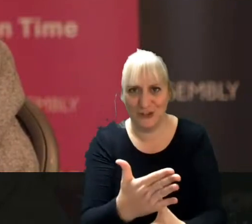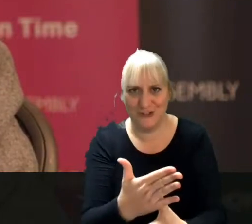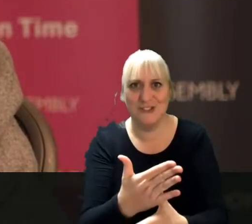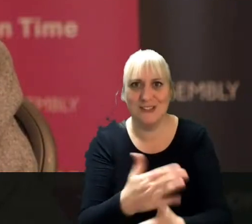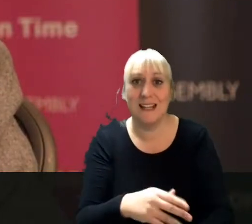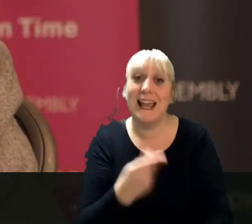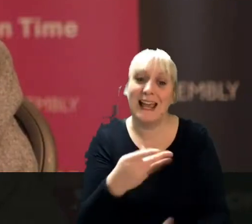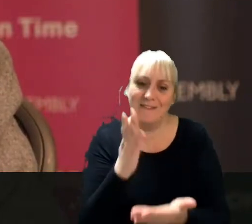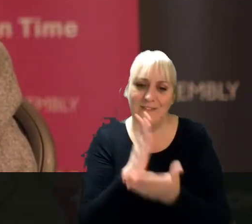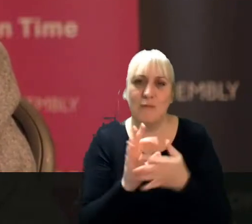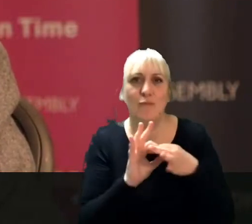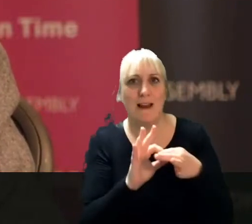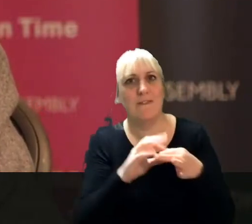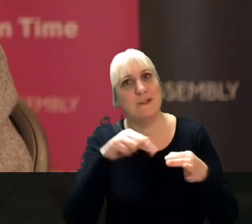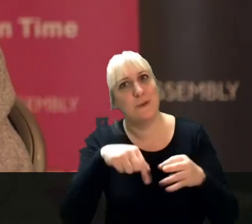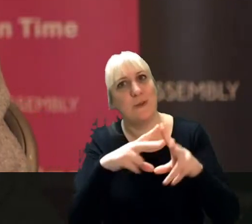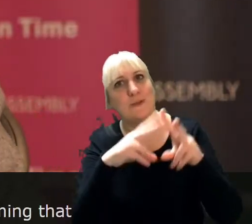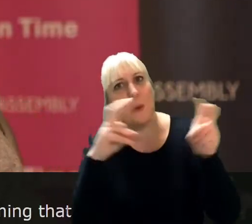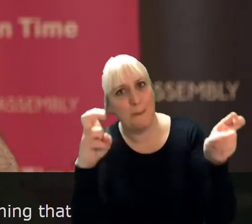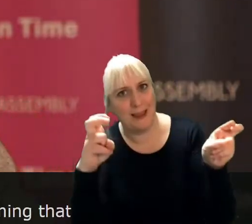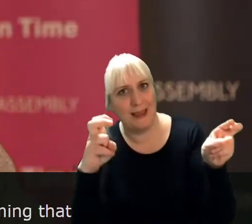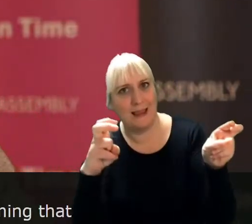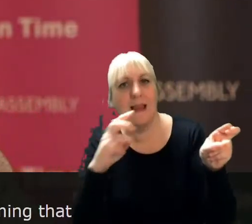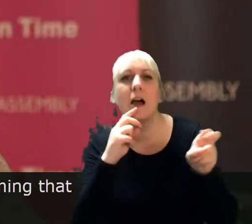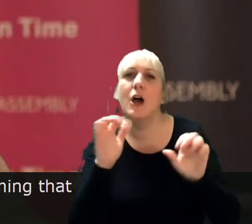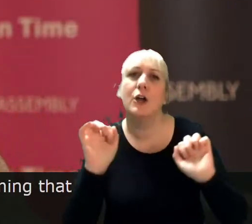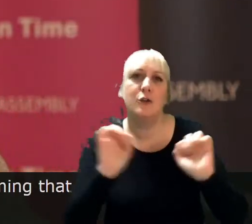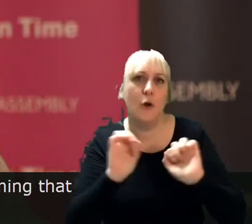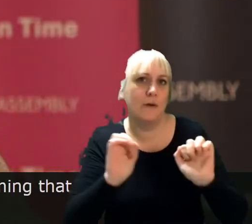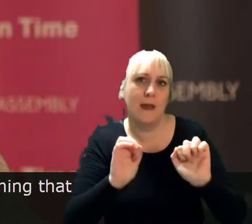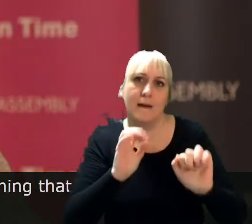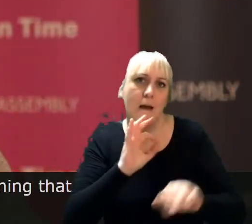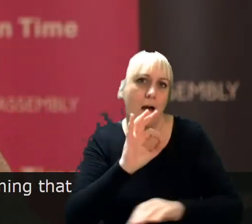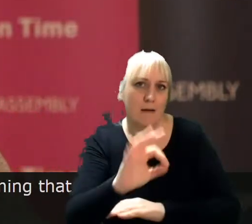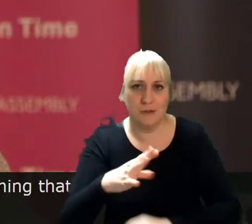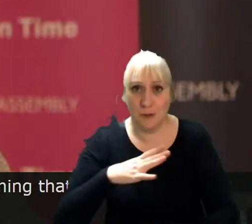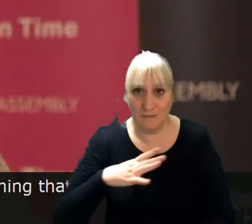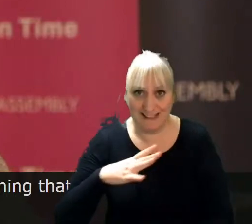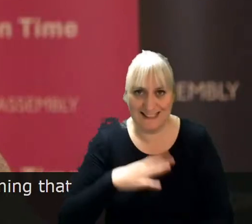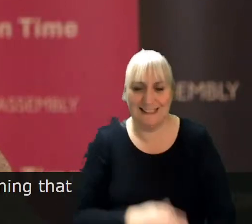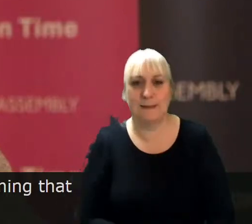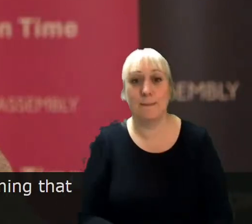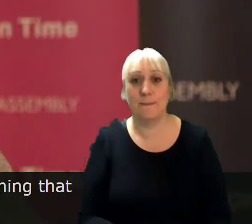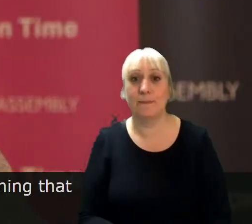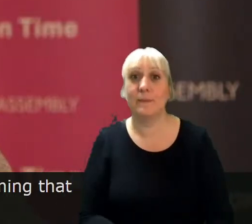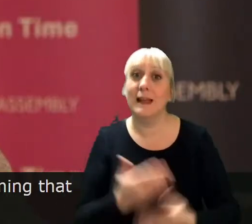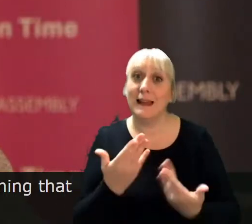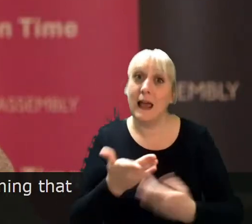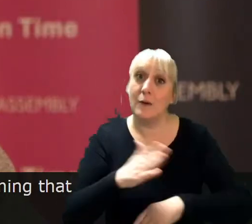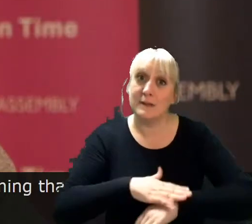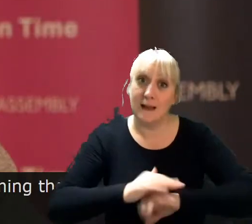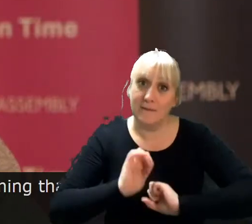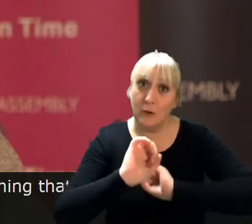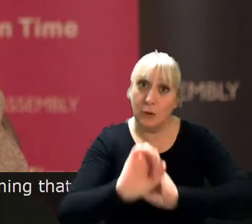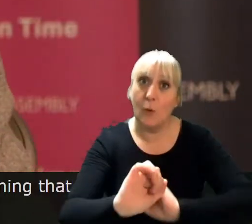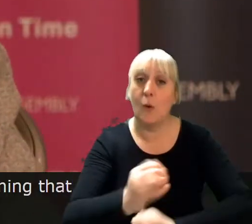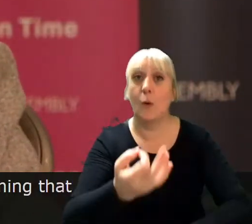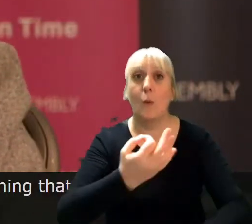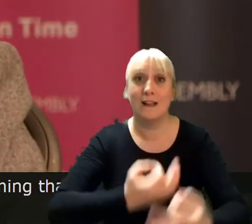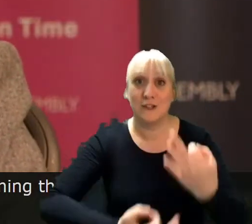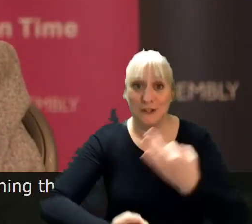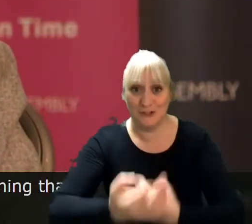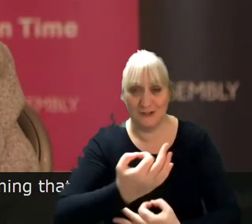that they have not been asked already. So it is now time to hear your questions. Let us start